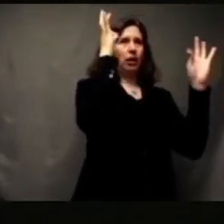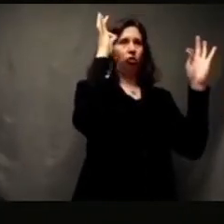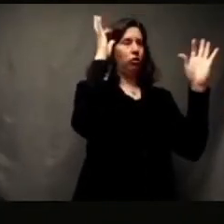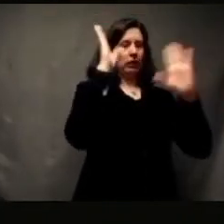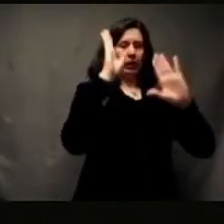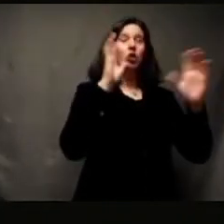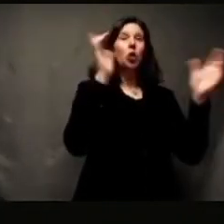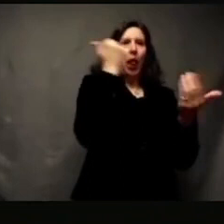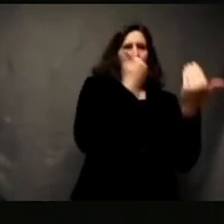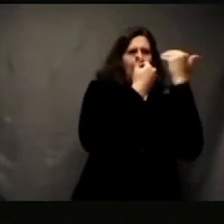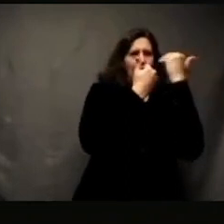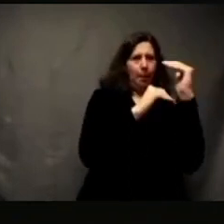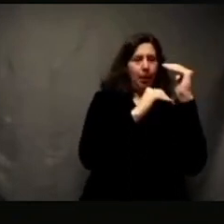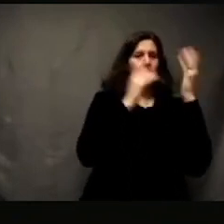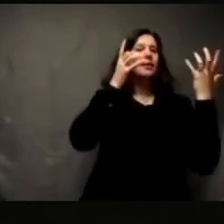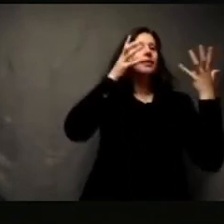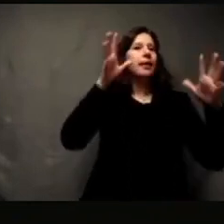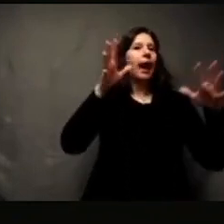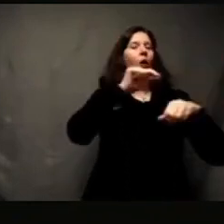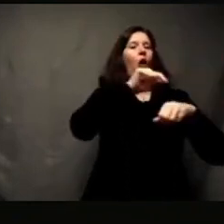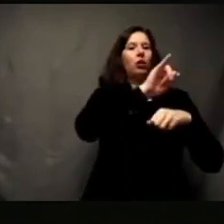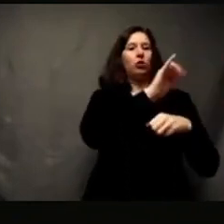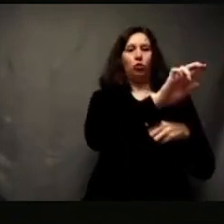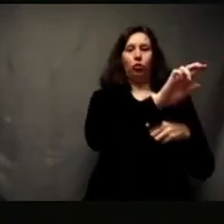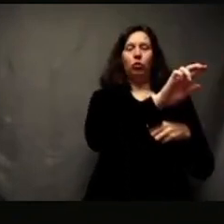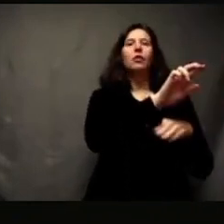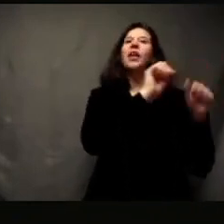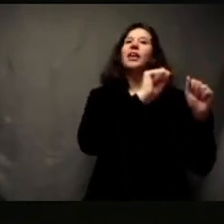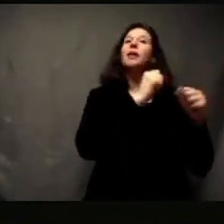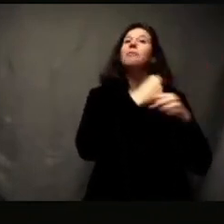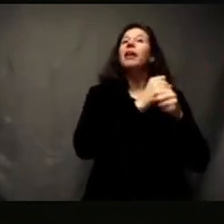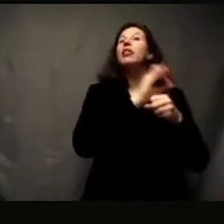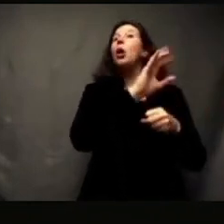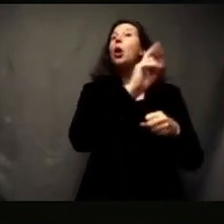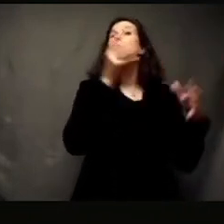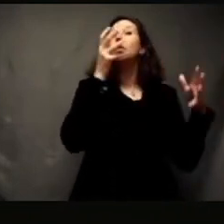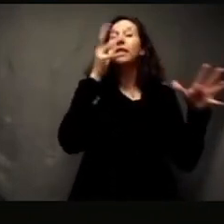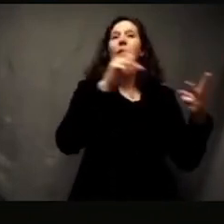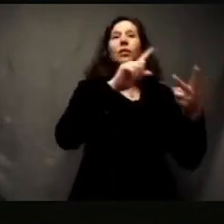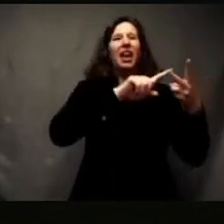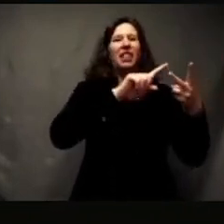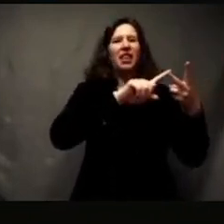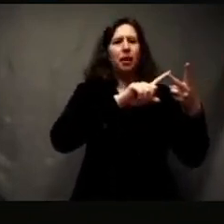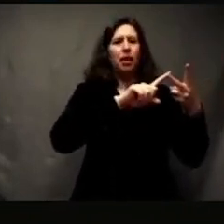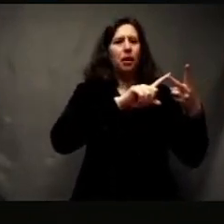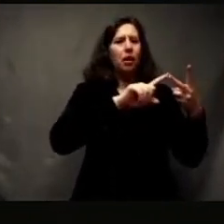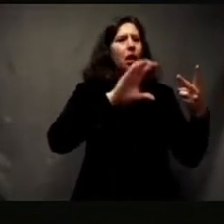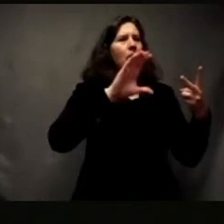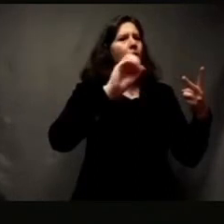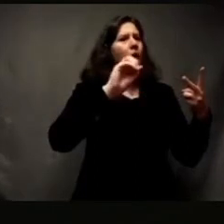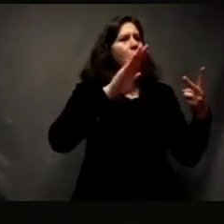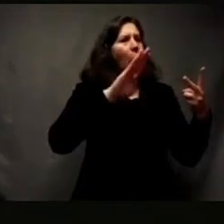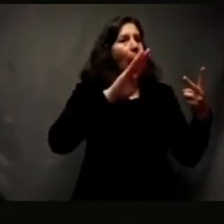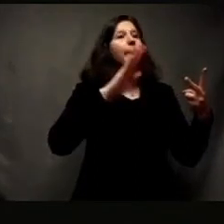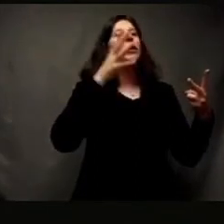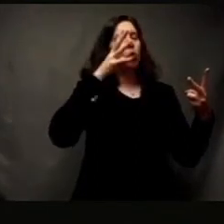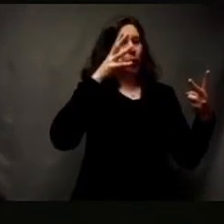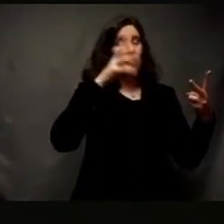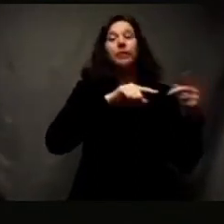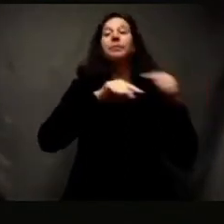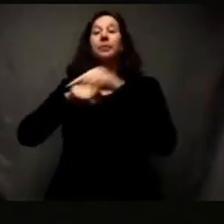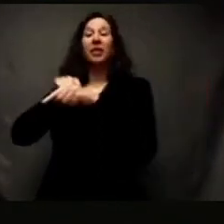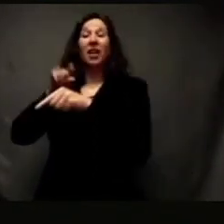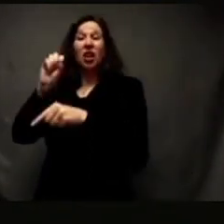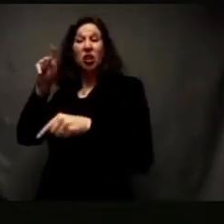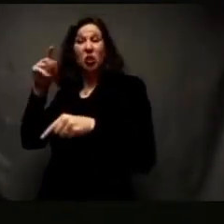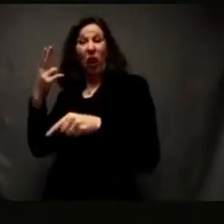actually limit the amount of sounds on Scratch Junior. They can make their own sounds and they can make the pop noise. With Scratch, they can do whatever